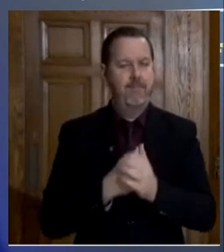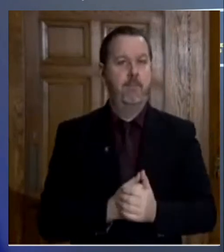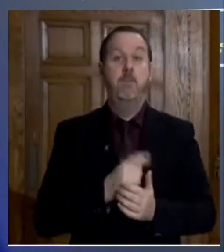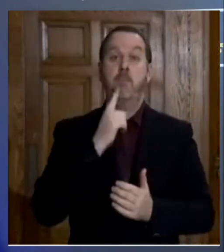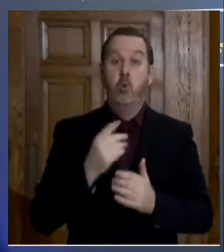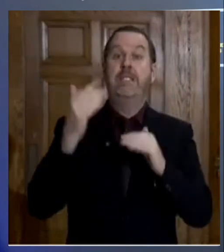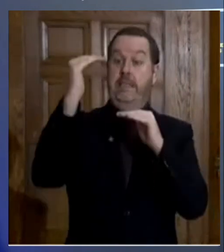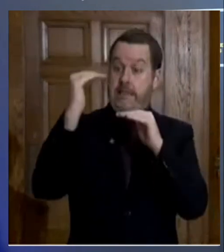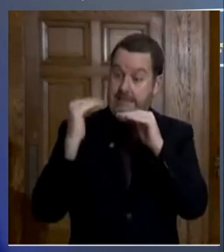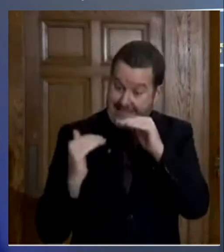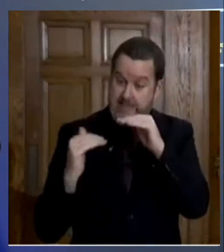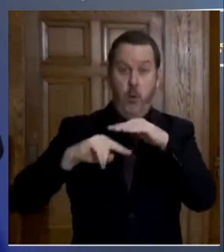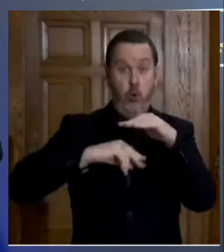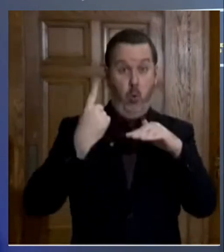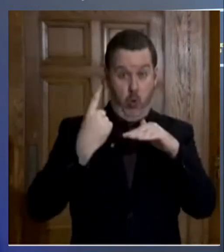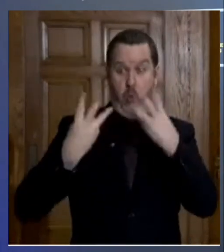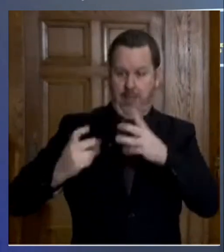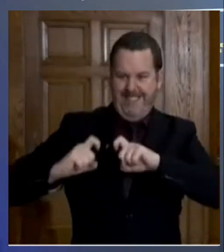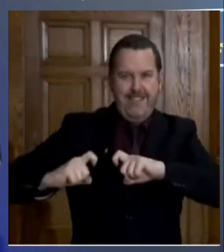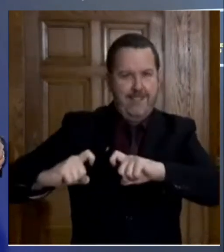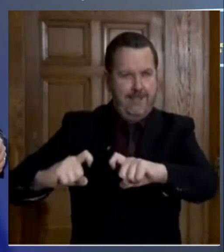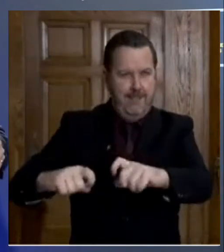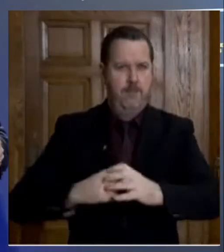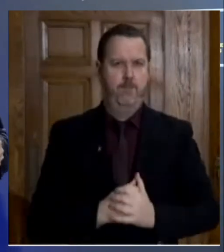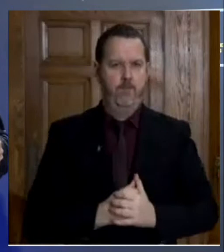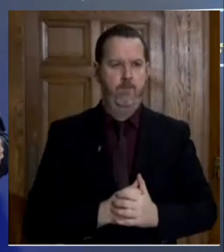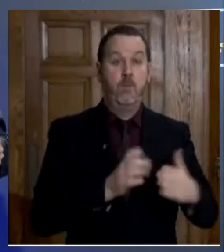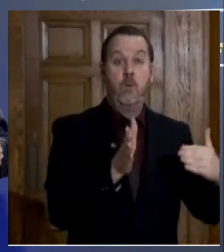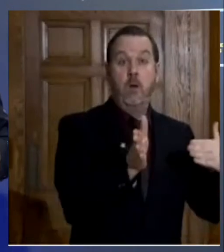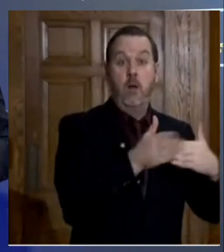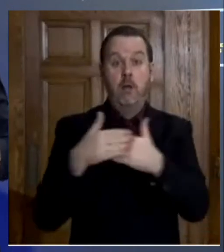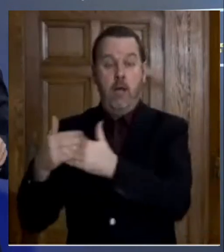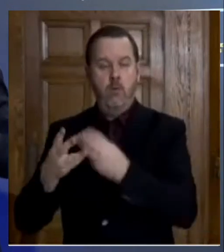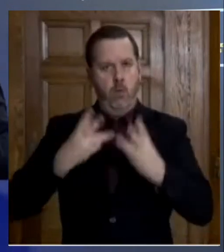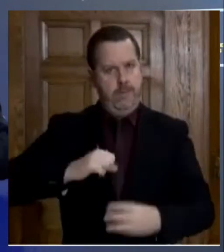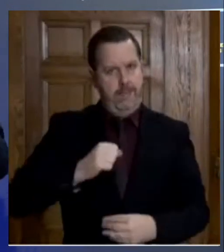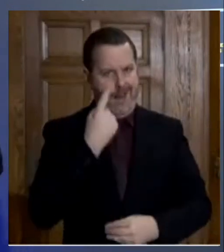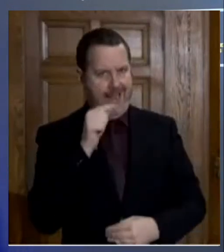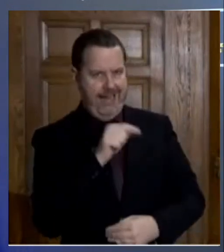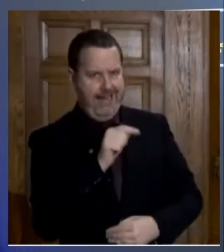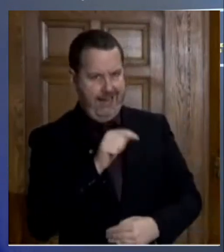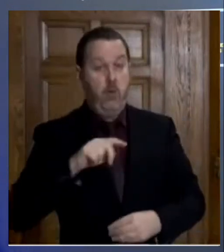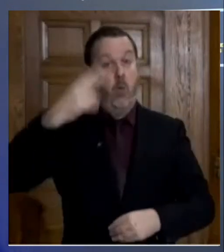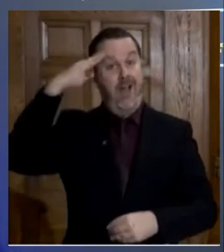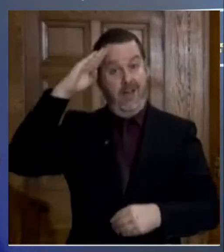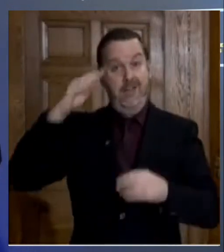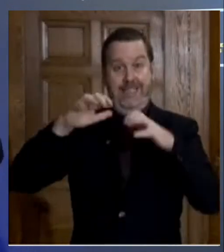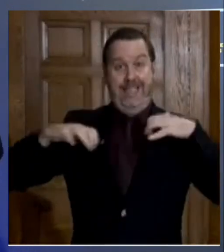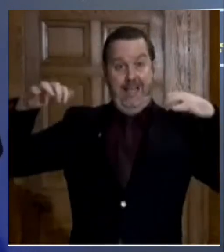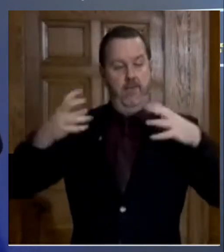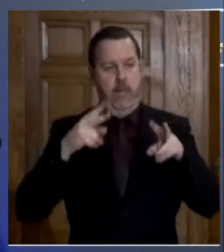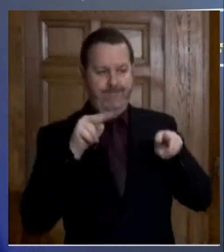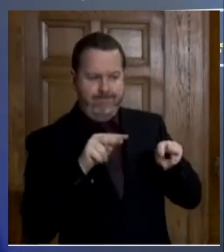there. The lockdown provisions will be kept under review by the Executive, and we may well have some further challenges and